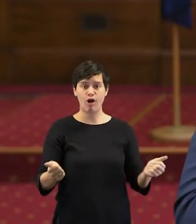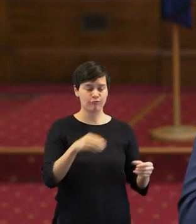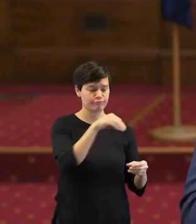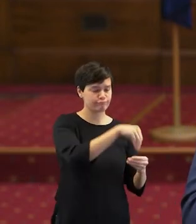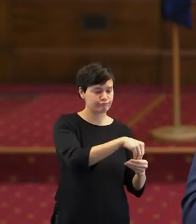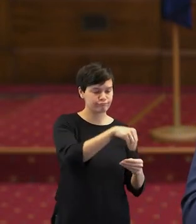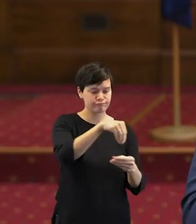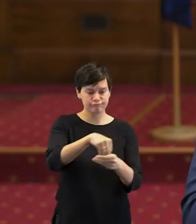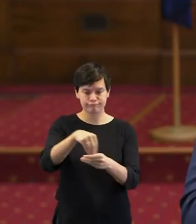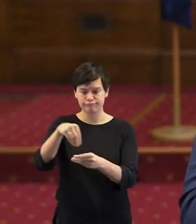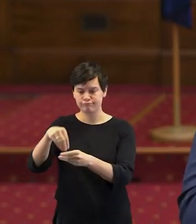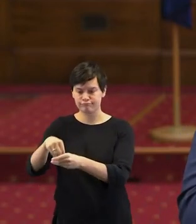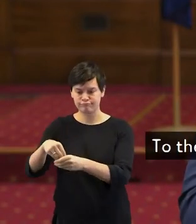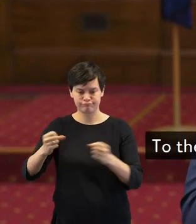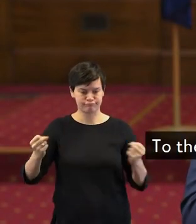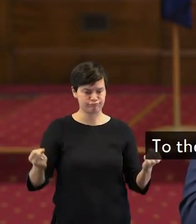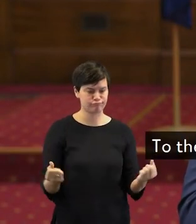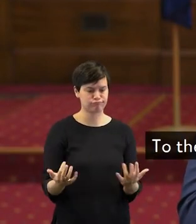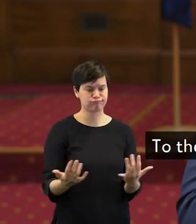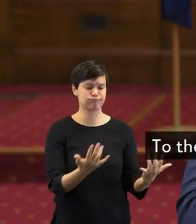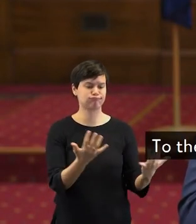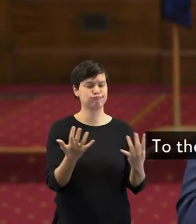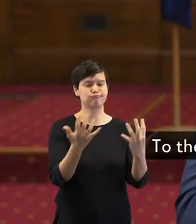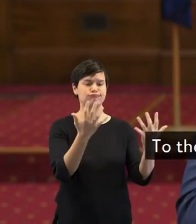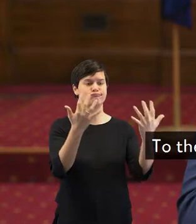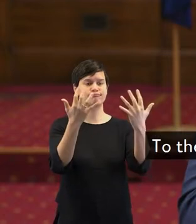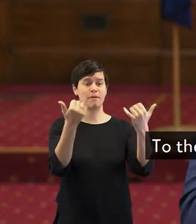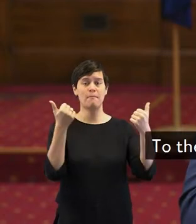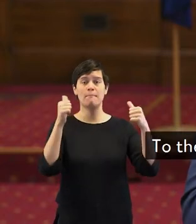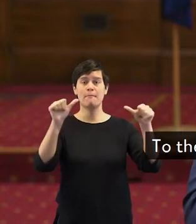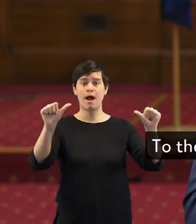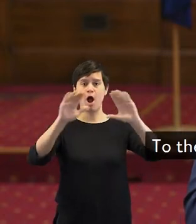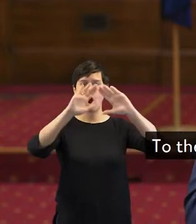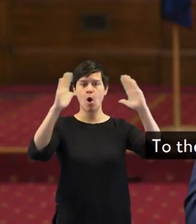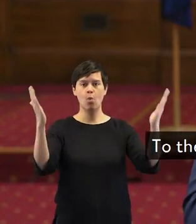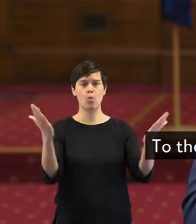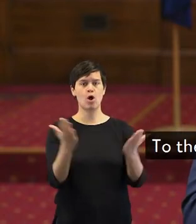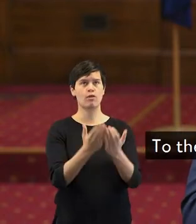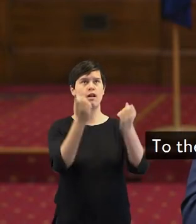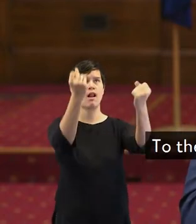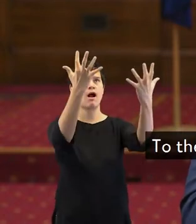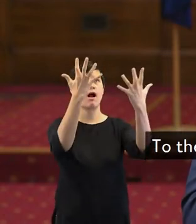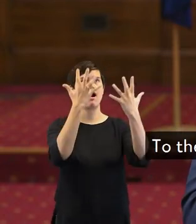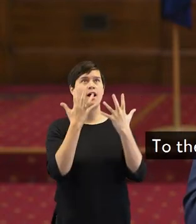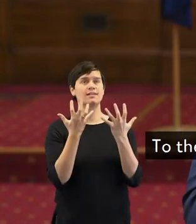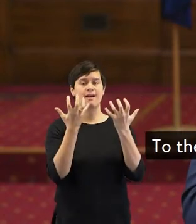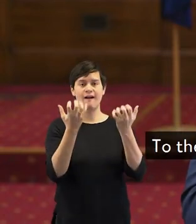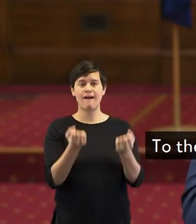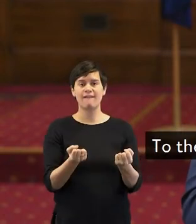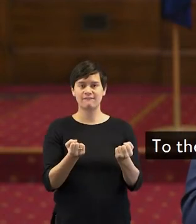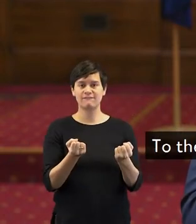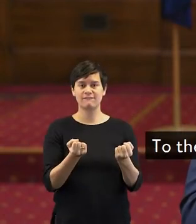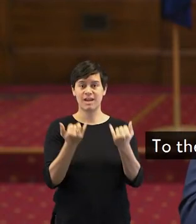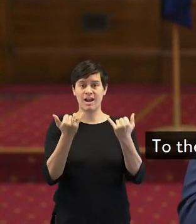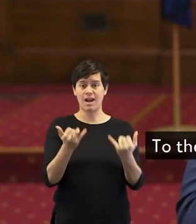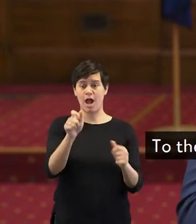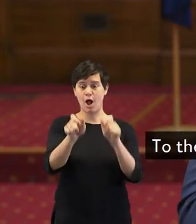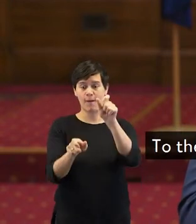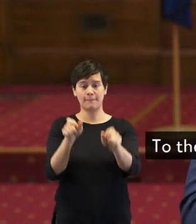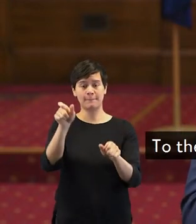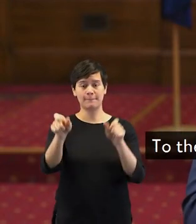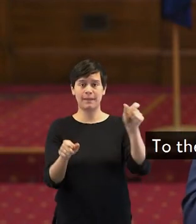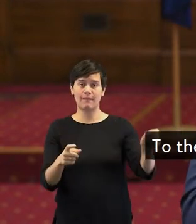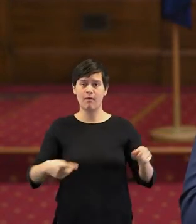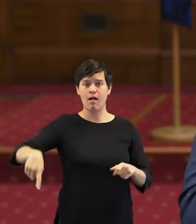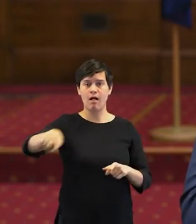tāe ki e. E ngā mana, e ngā reo, huri tai āwhio i te motu whānui, e mihi atu ana ki a